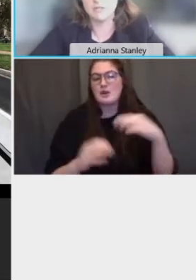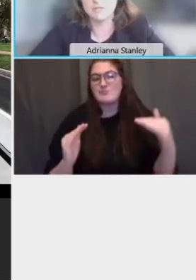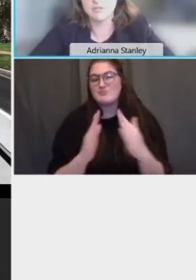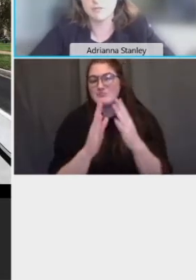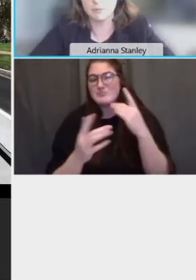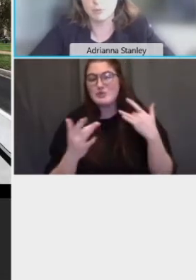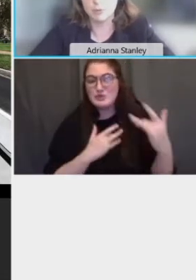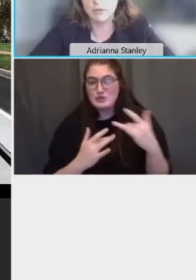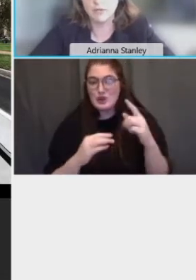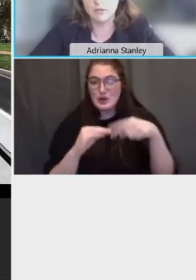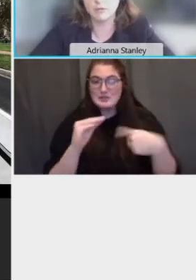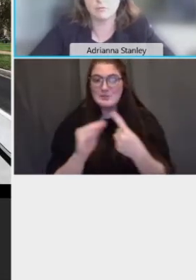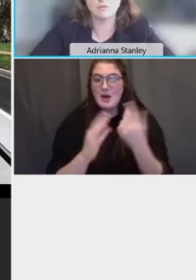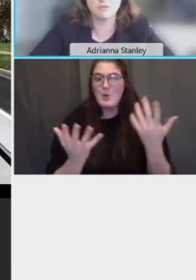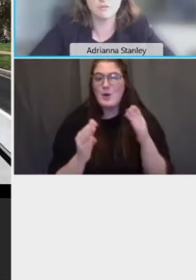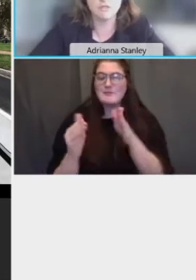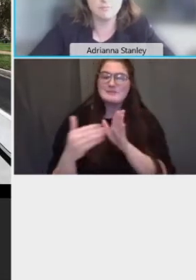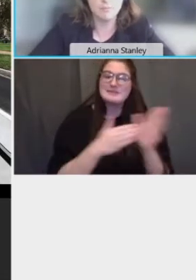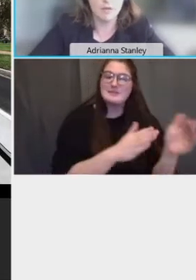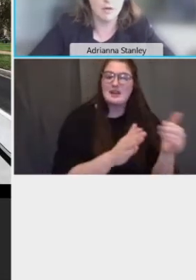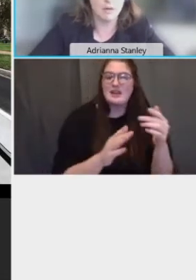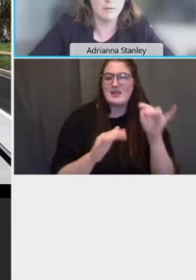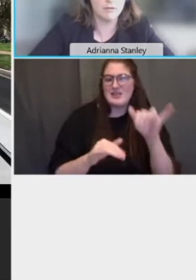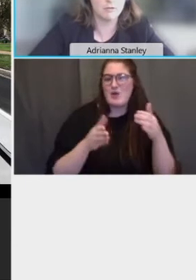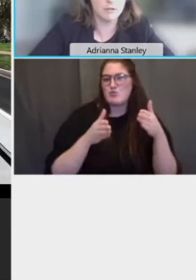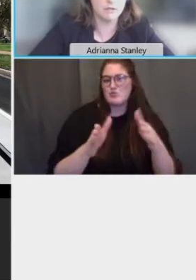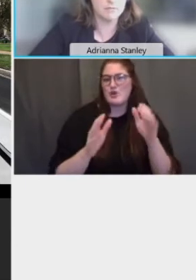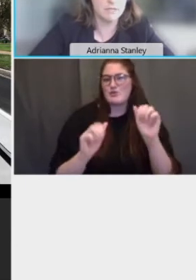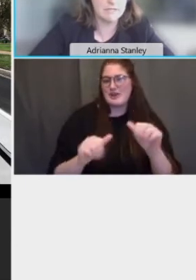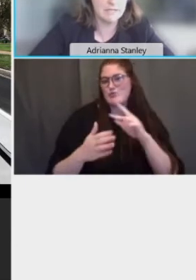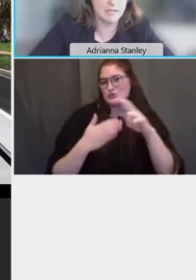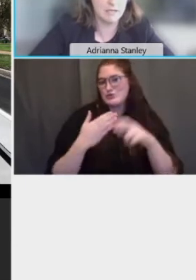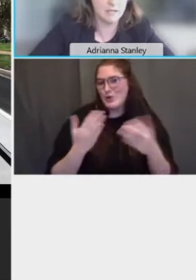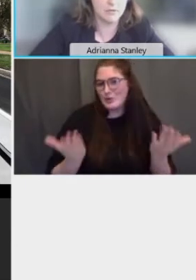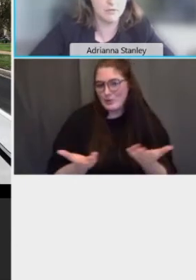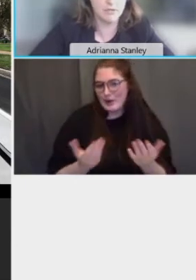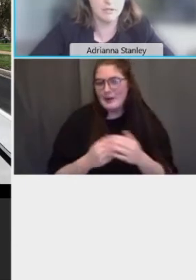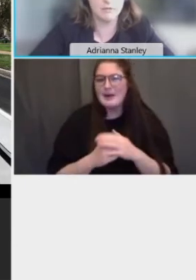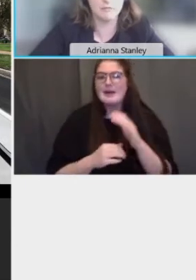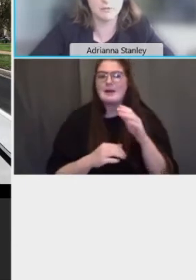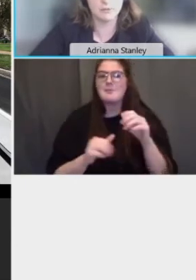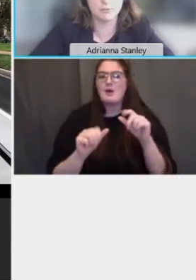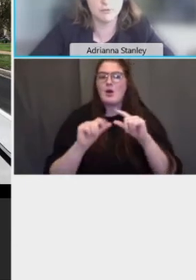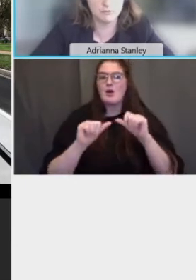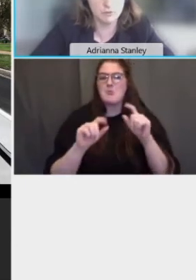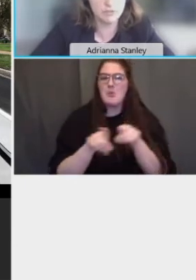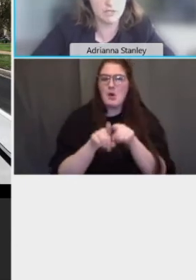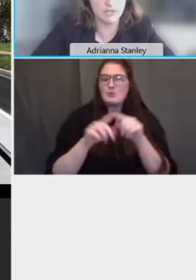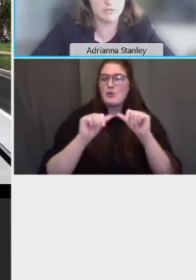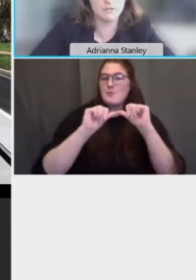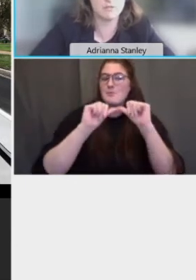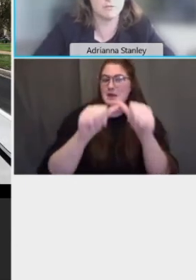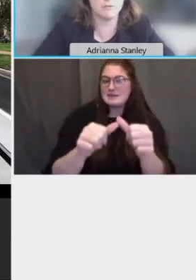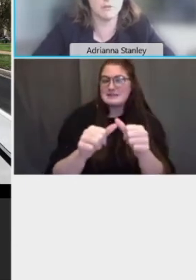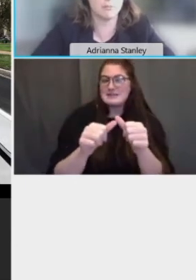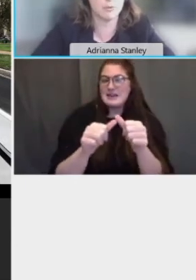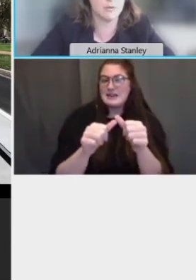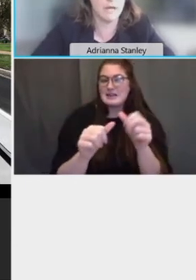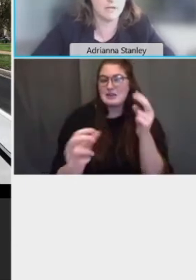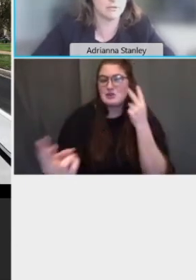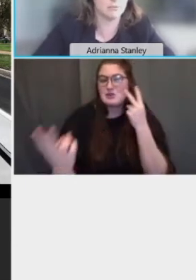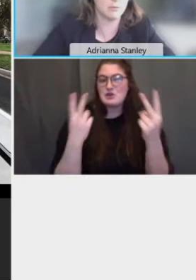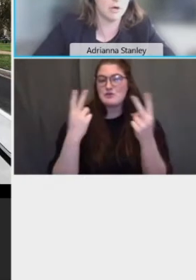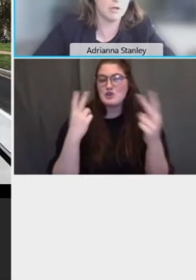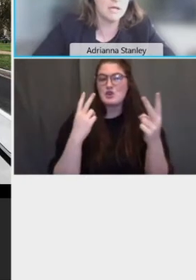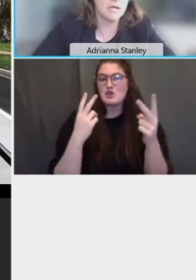what deviations from the roadway could result in, as well as maintaining the view shed to the